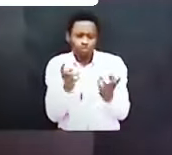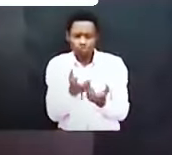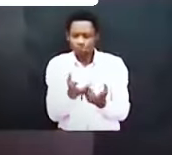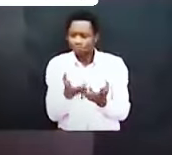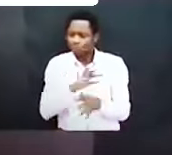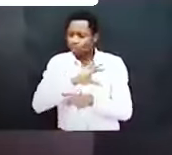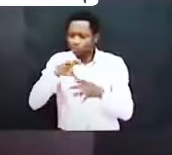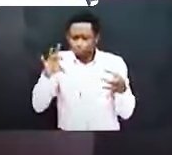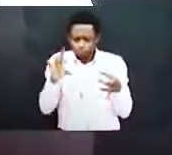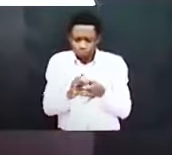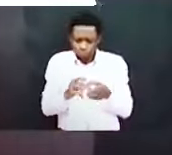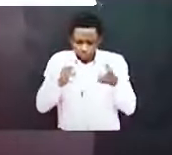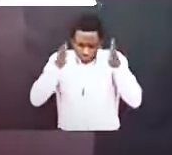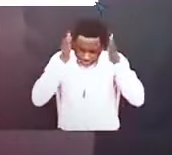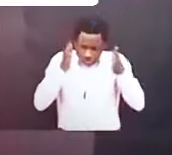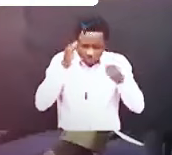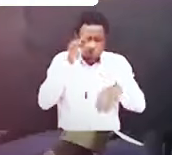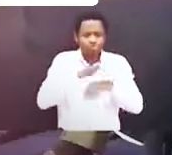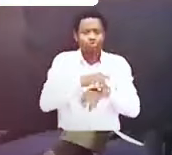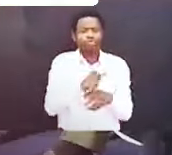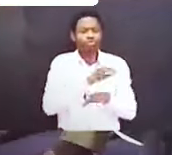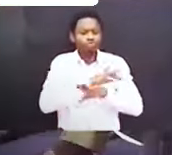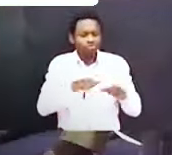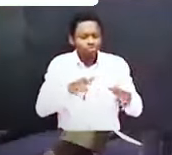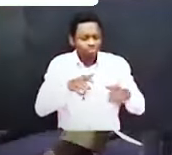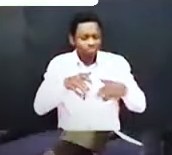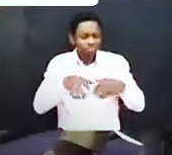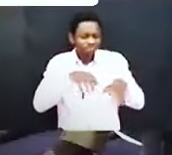it. Try and commit it.